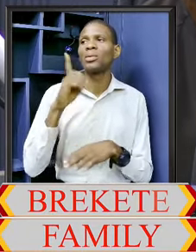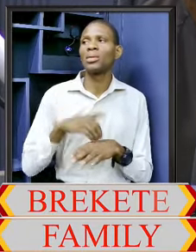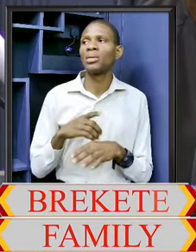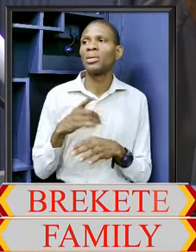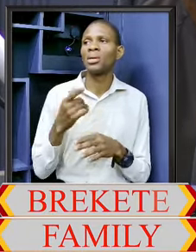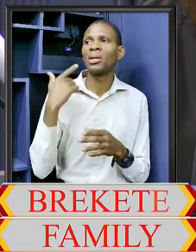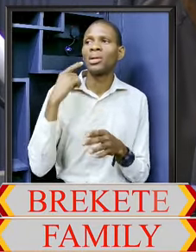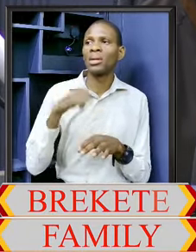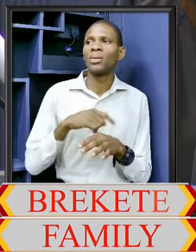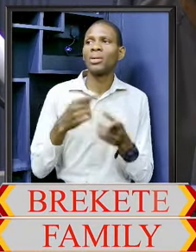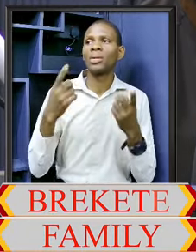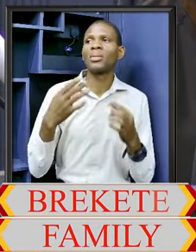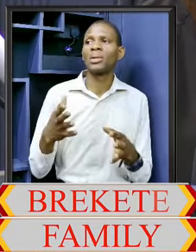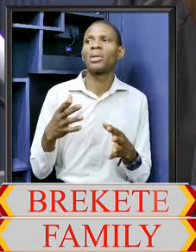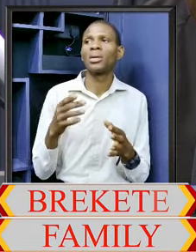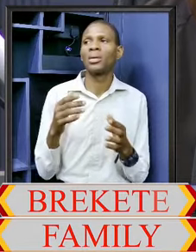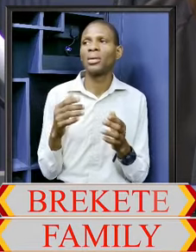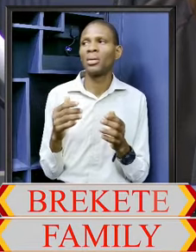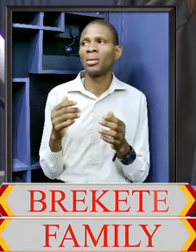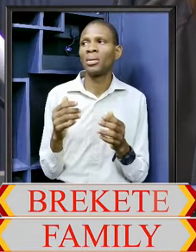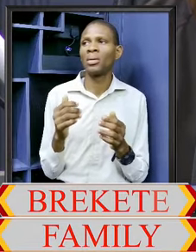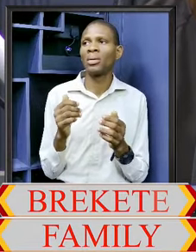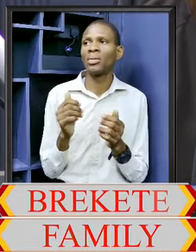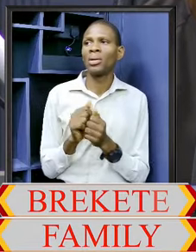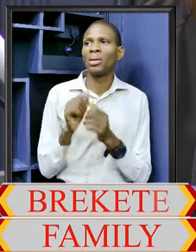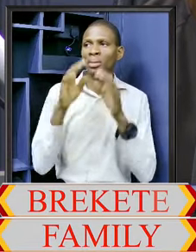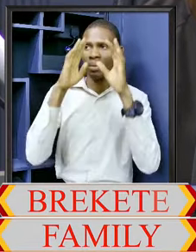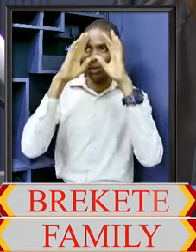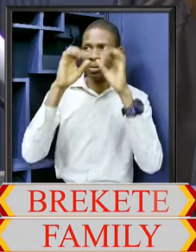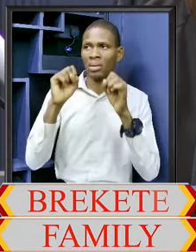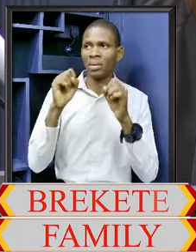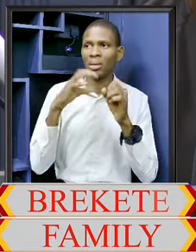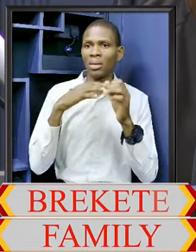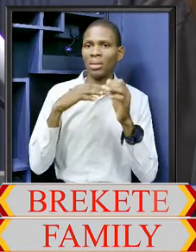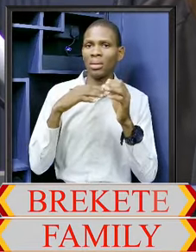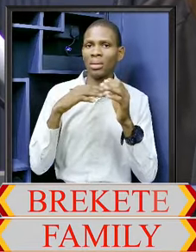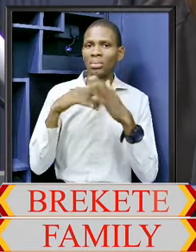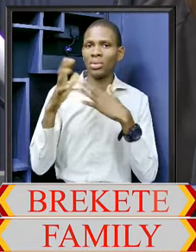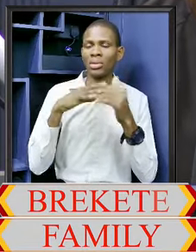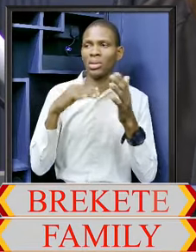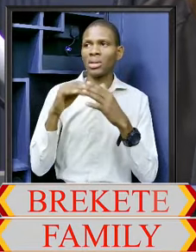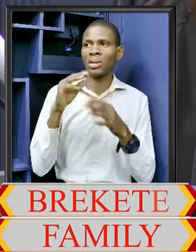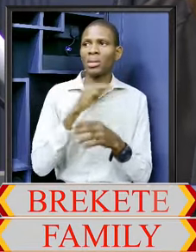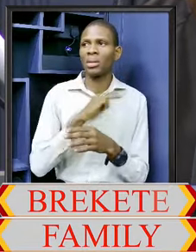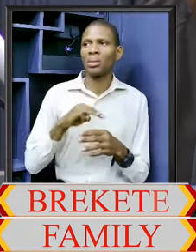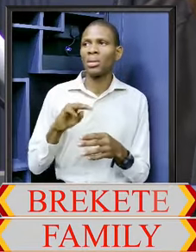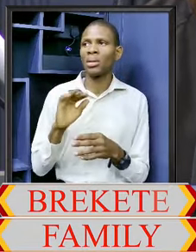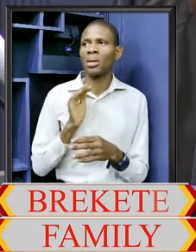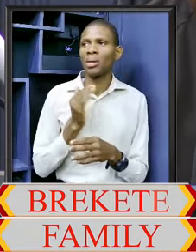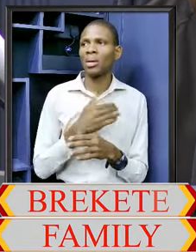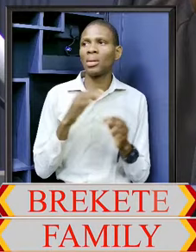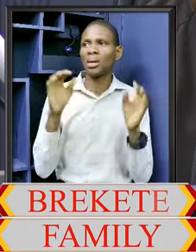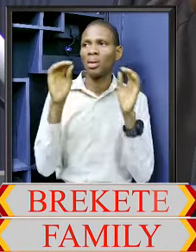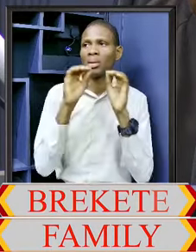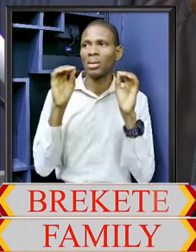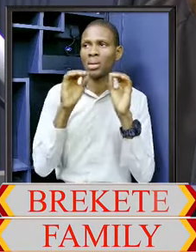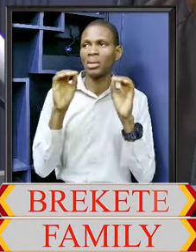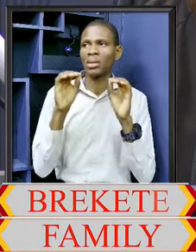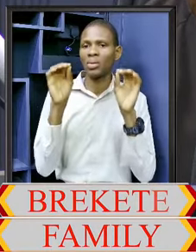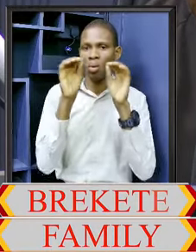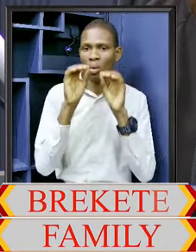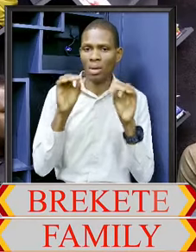the last time we came here with the president and the BOT members, our ordinary